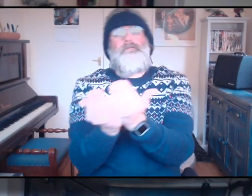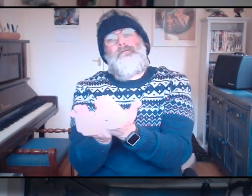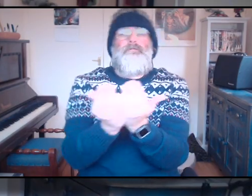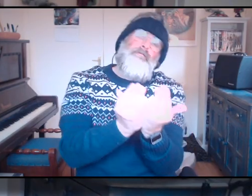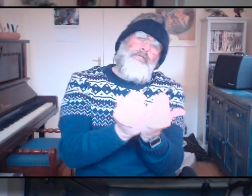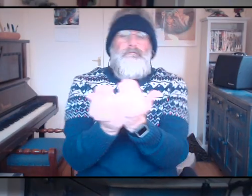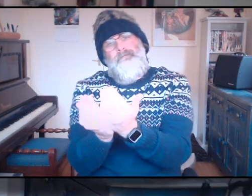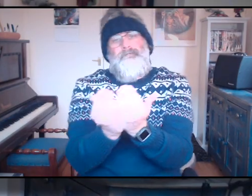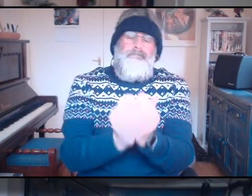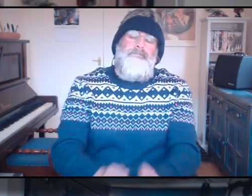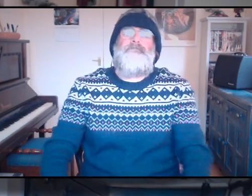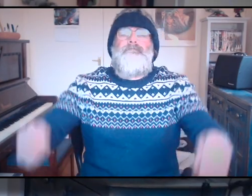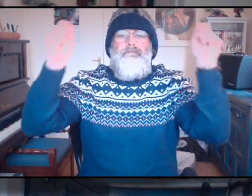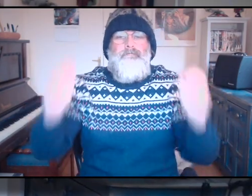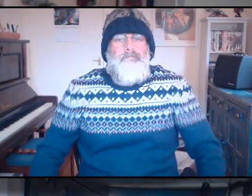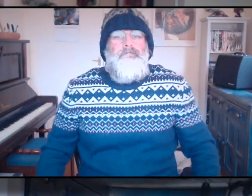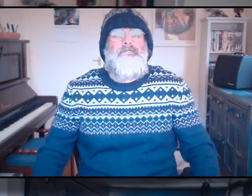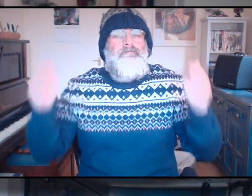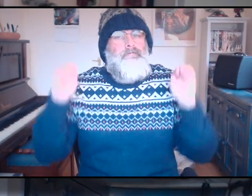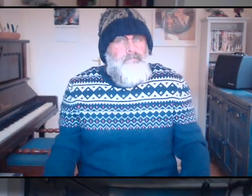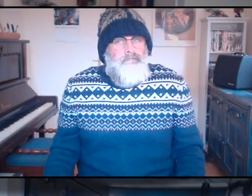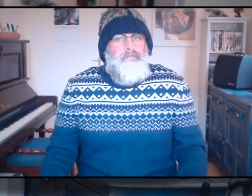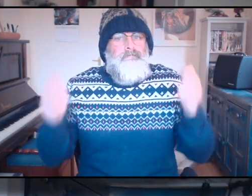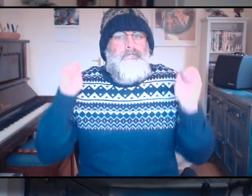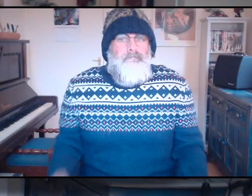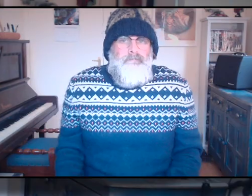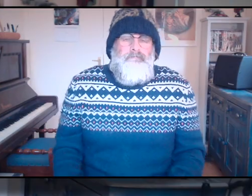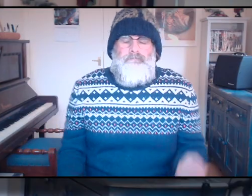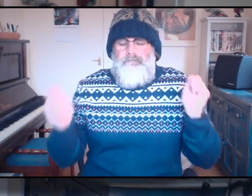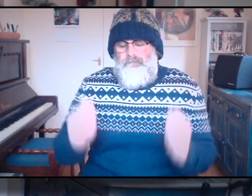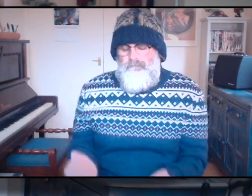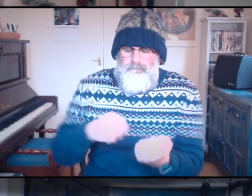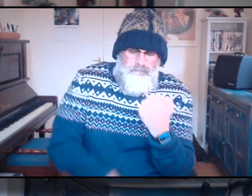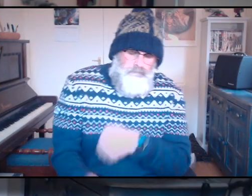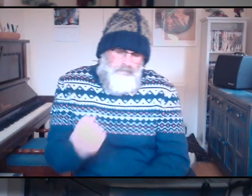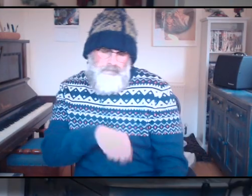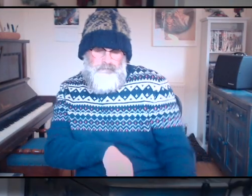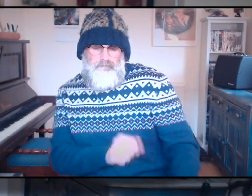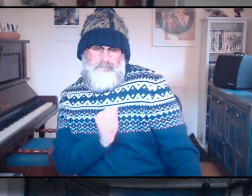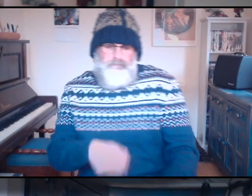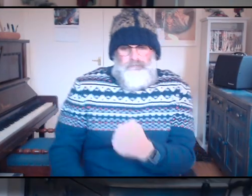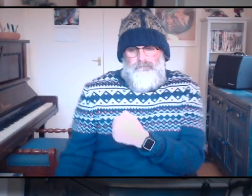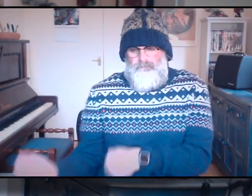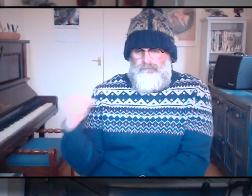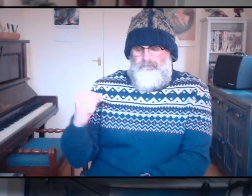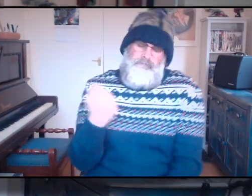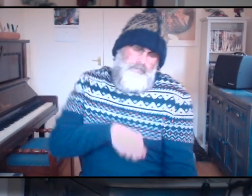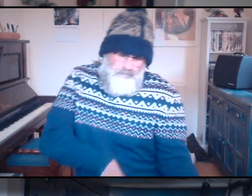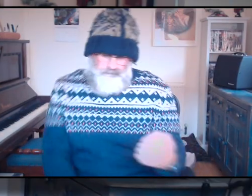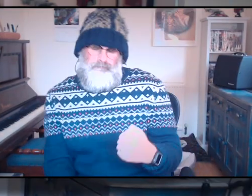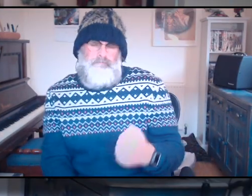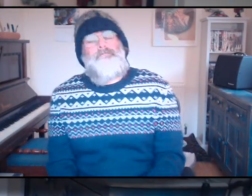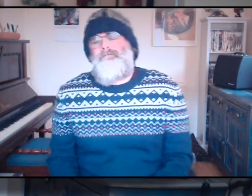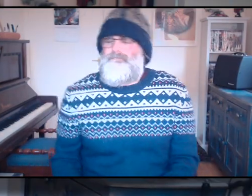sung, sung, sung, sung, sung. Christmas bells will be rung, rung, rung, rung, rung. We'll be laughing, having fun, fun, fun,